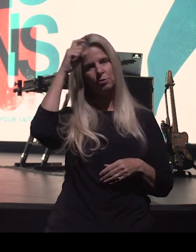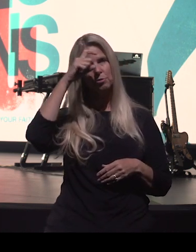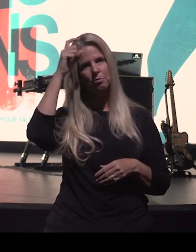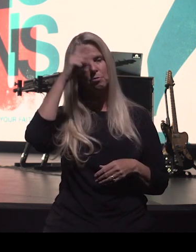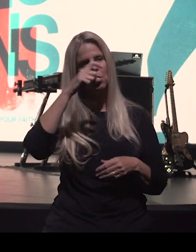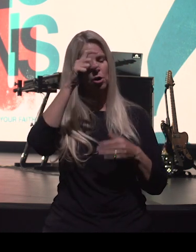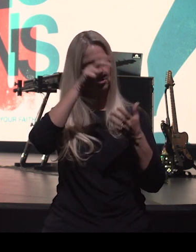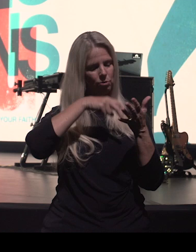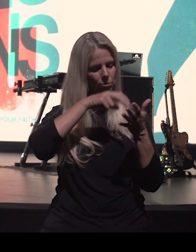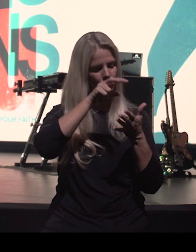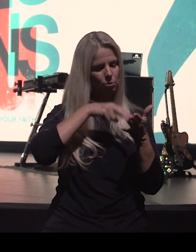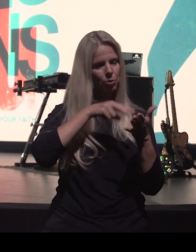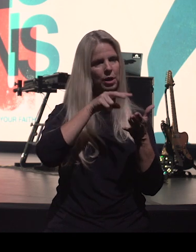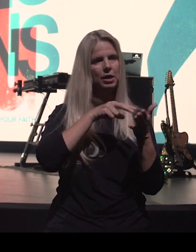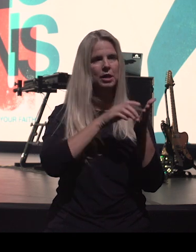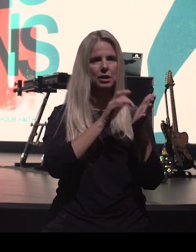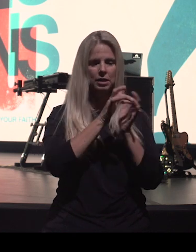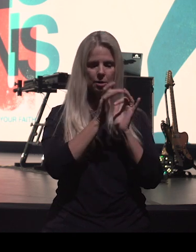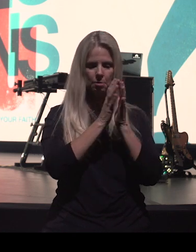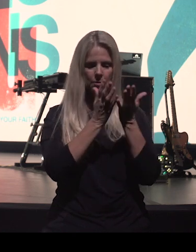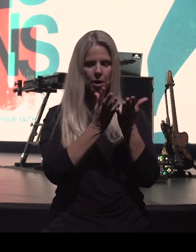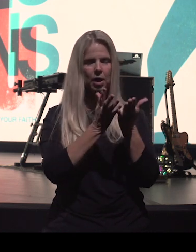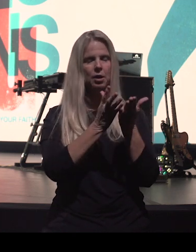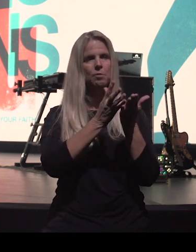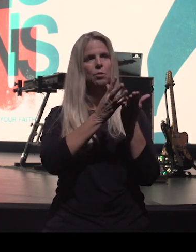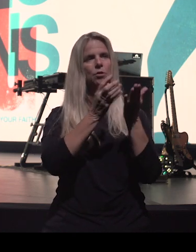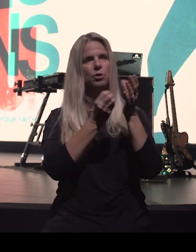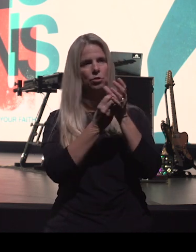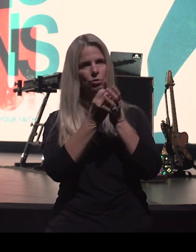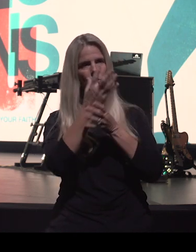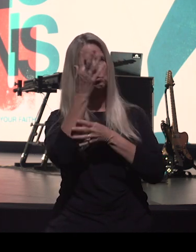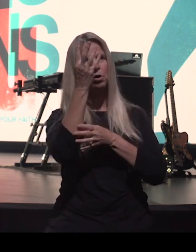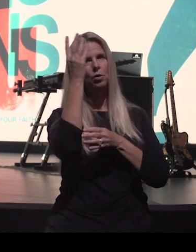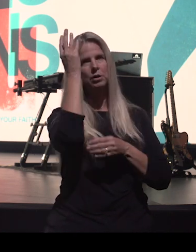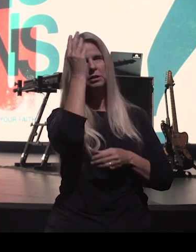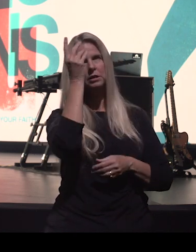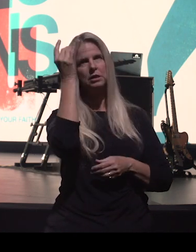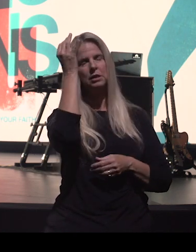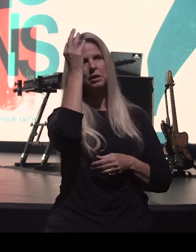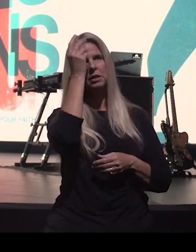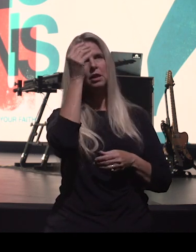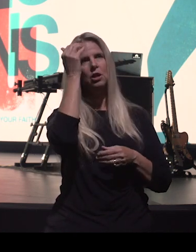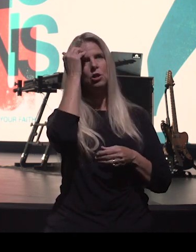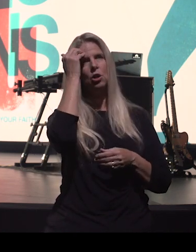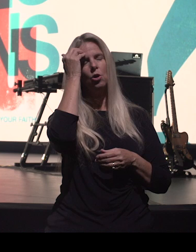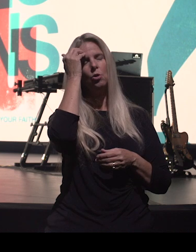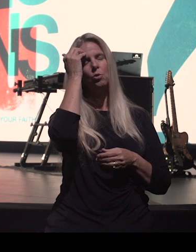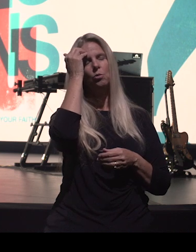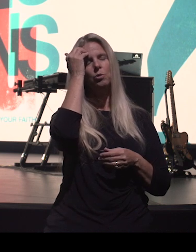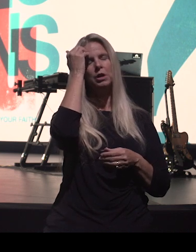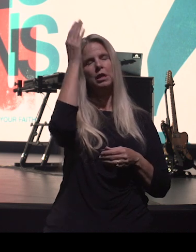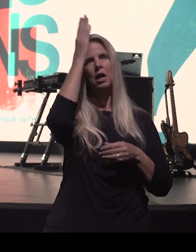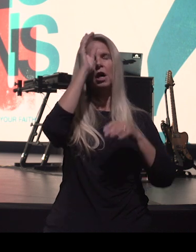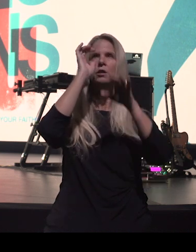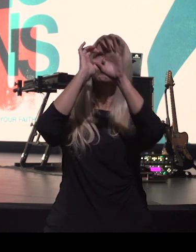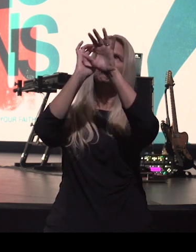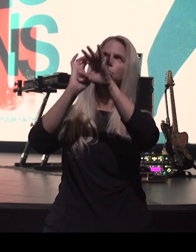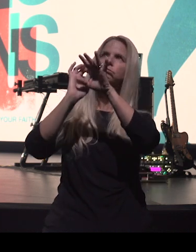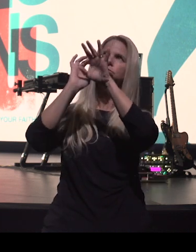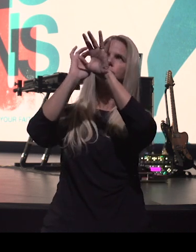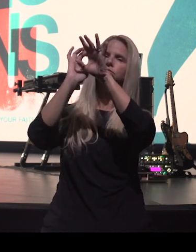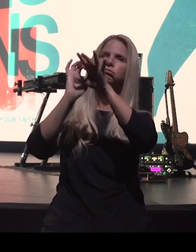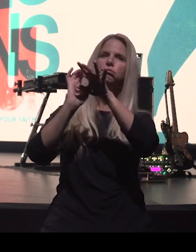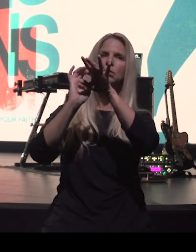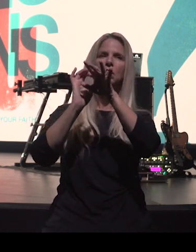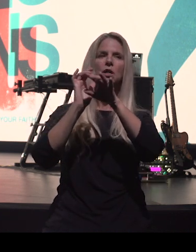Reading God's word and letting it sink into your mind and permeate your mind and knowing more about God. But we can't stop there. It has to sink into our